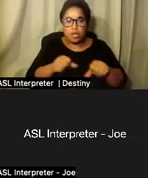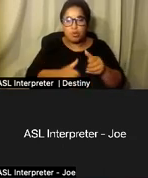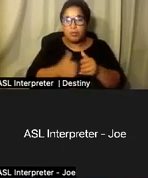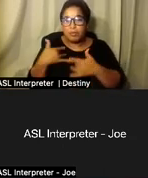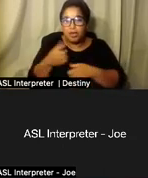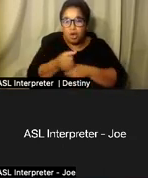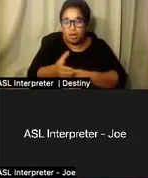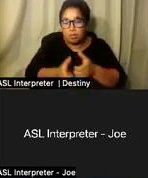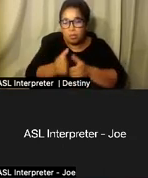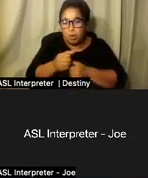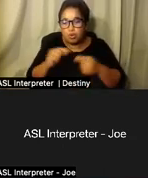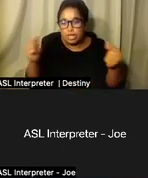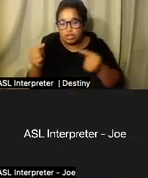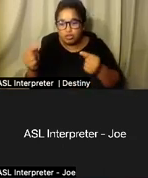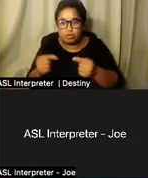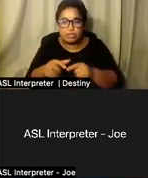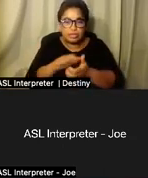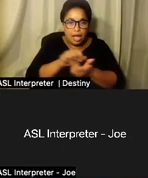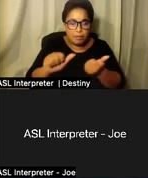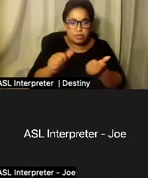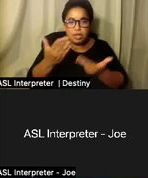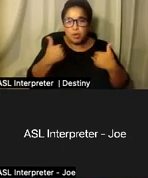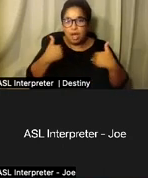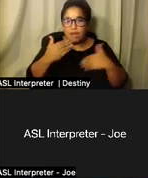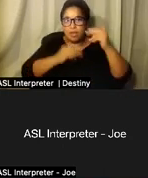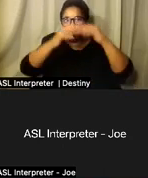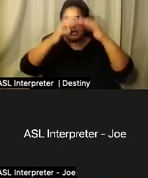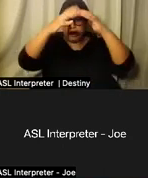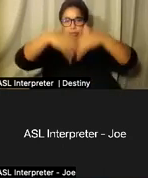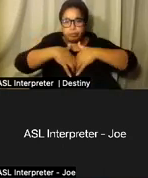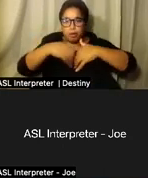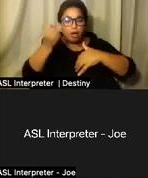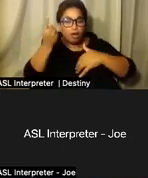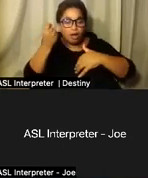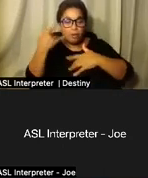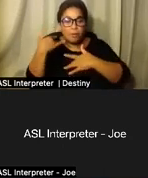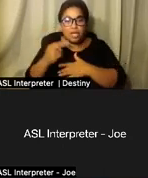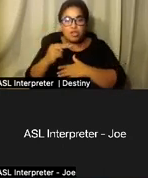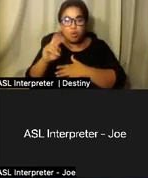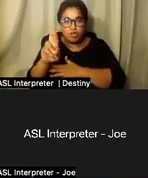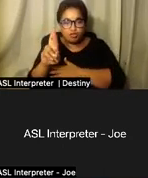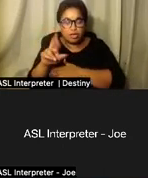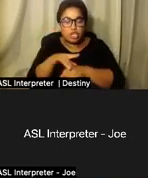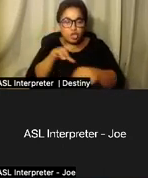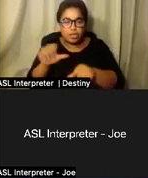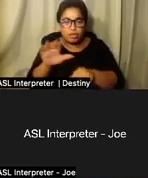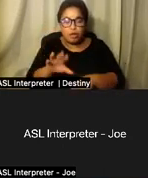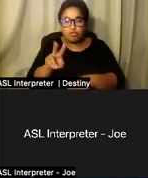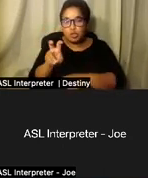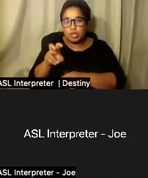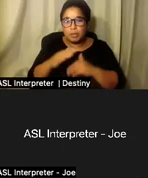and damage. Of course, you might have a building collapse, but even in like the Northridge earthquake, there are about 200 buildings